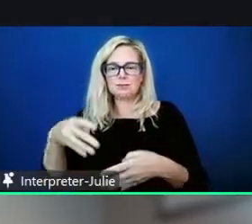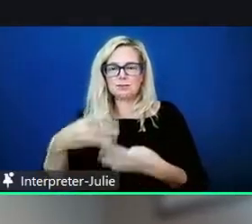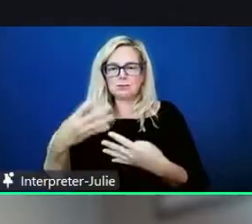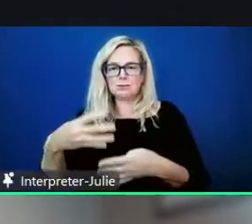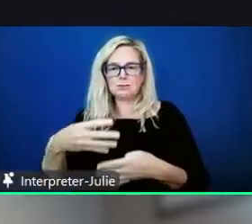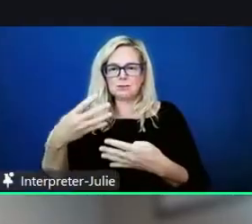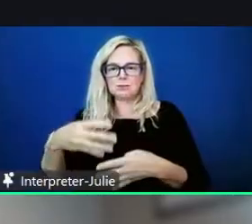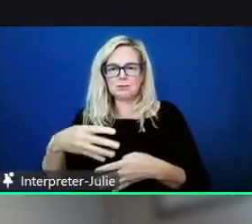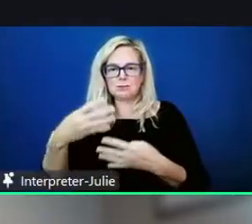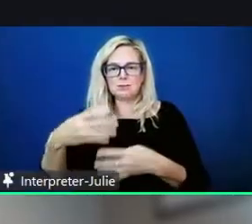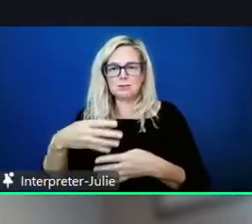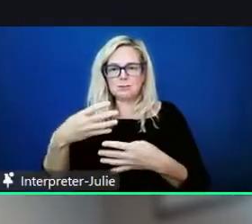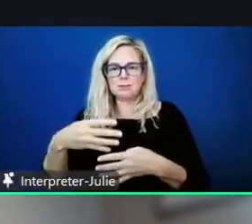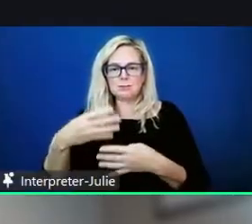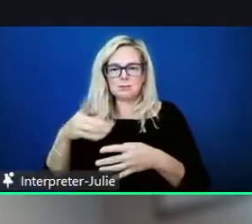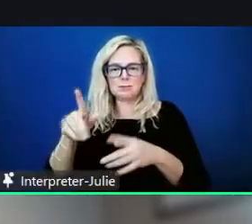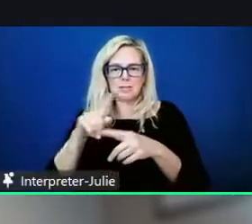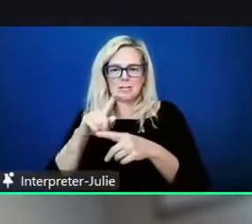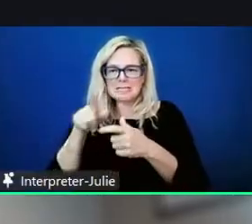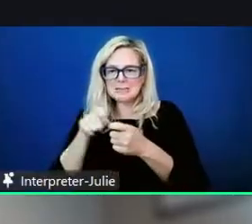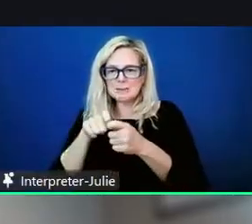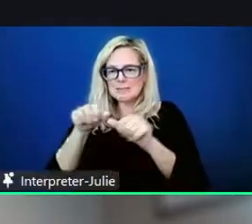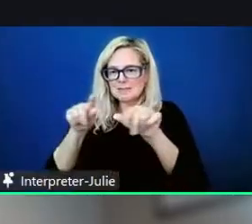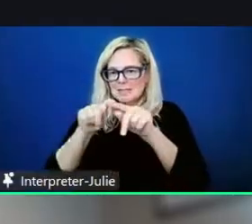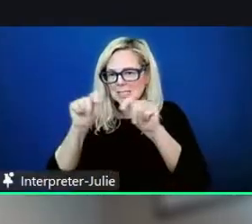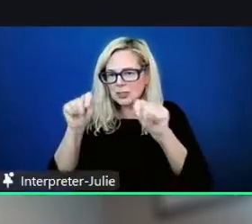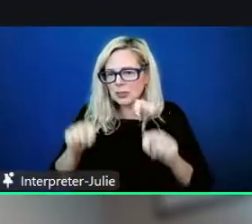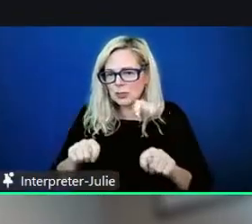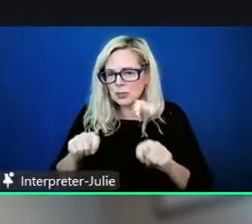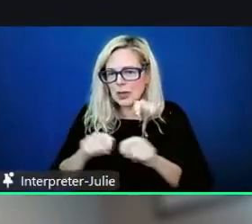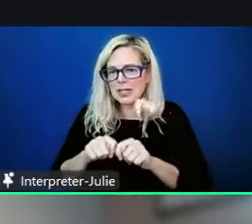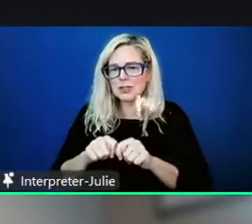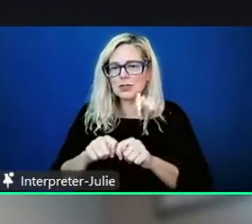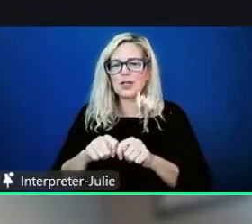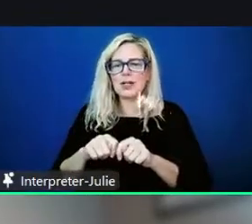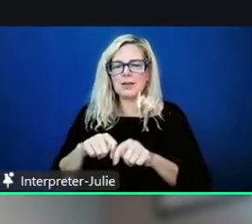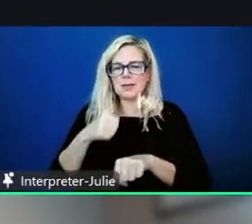of your history, a sample language that could be used.